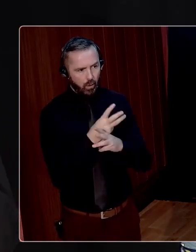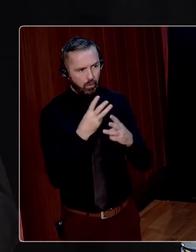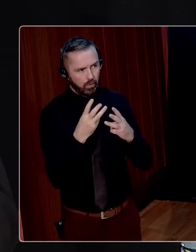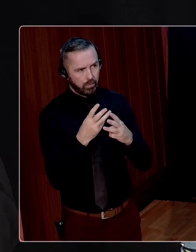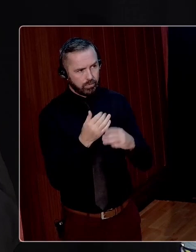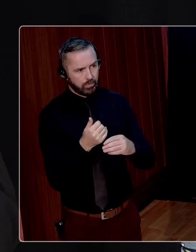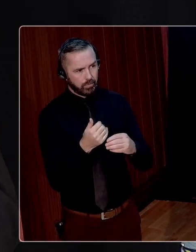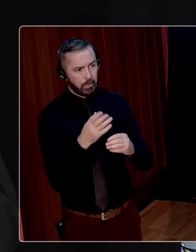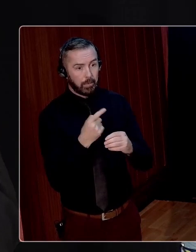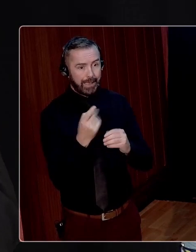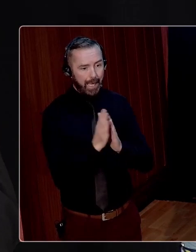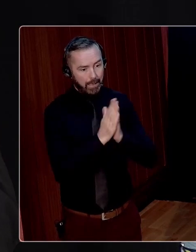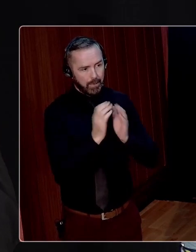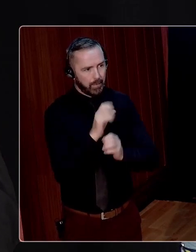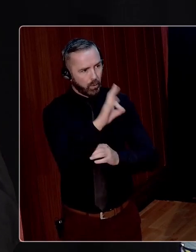time. And